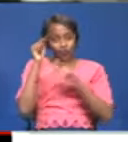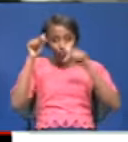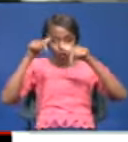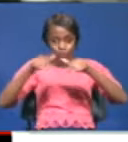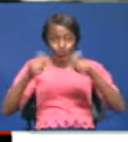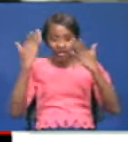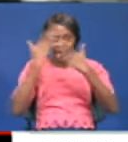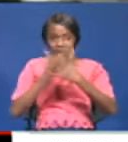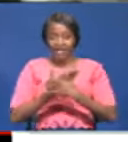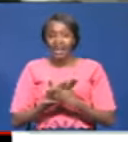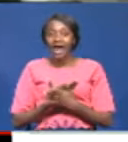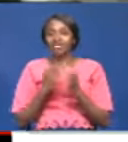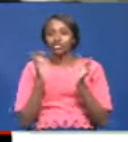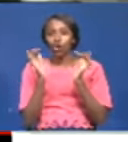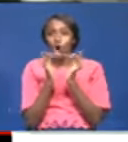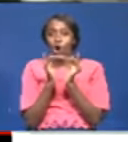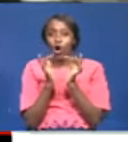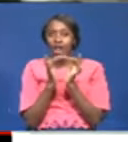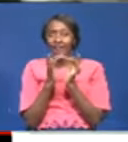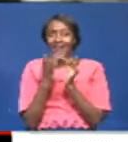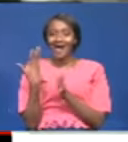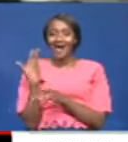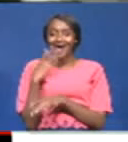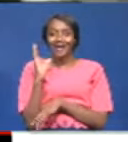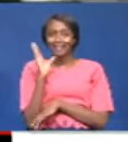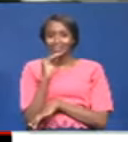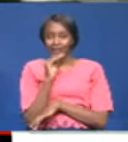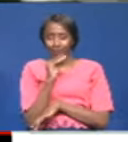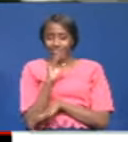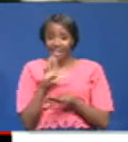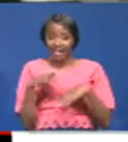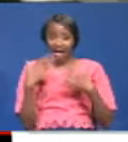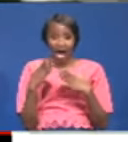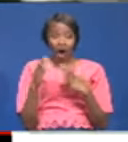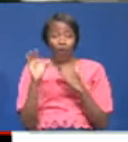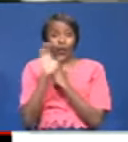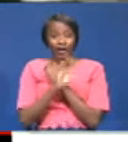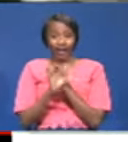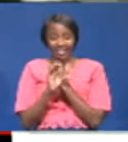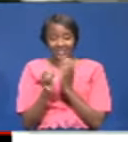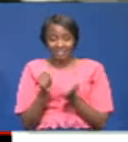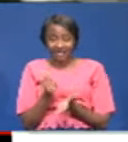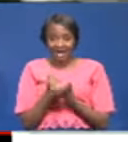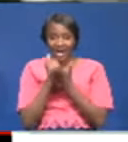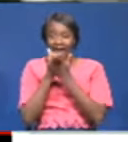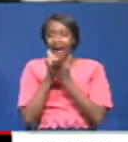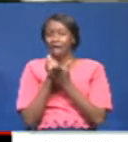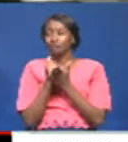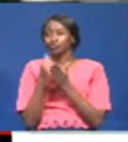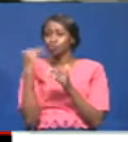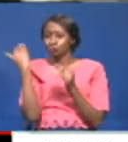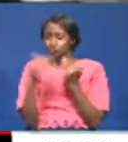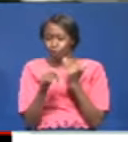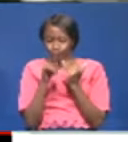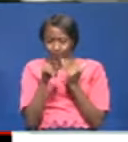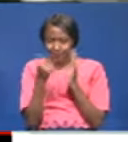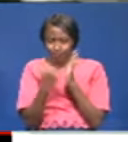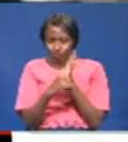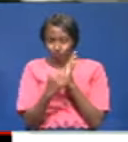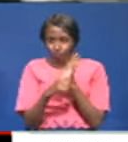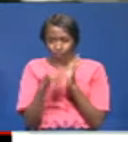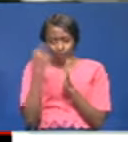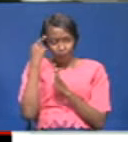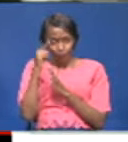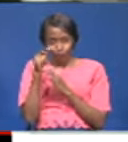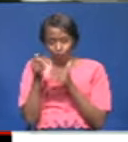online hate speech and efforts that the country is putting in place to be able to tame this particular trend as we edge closer